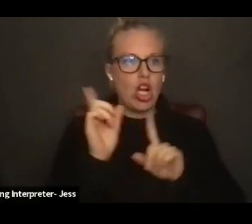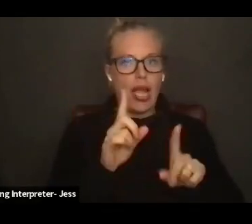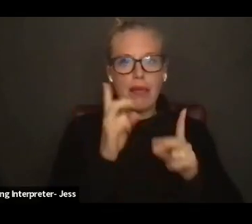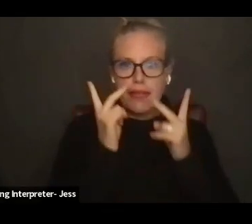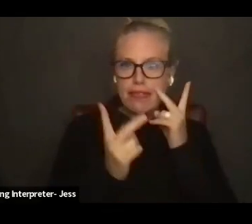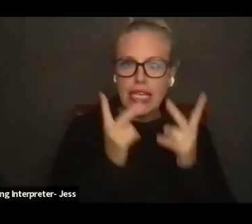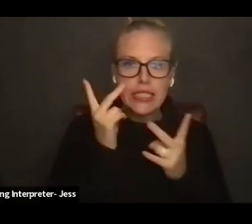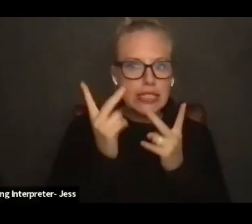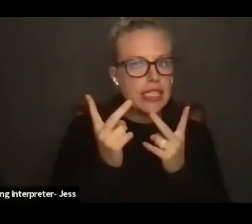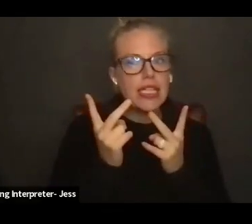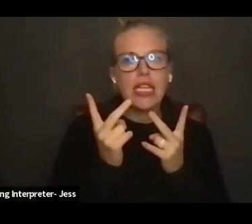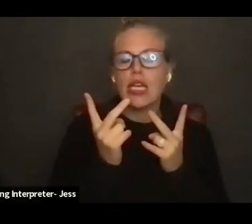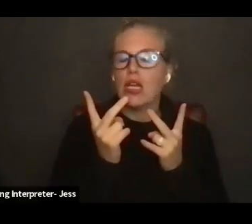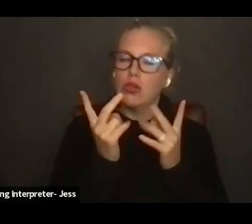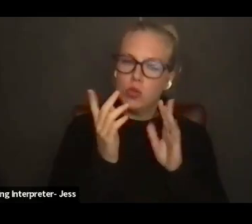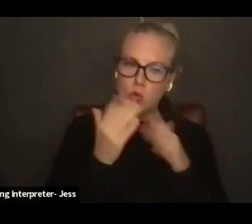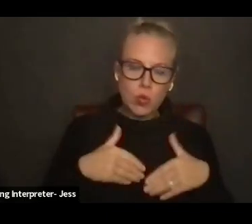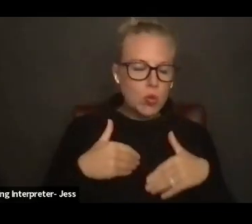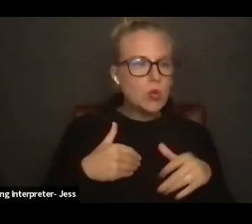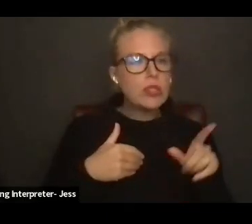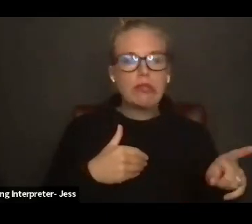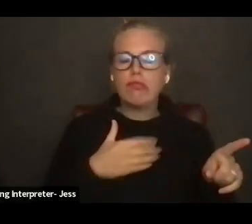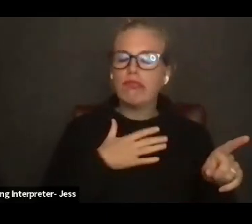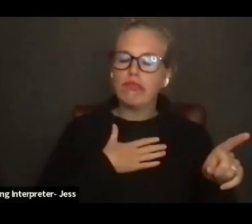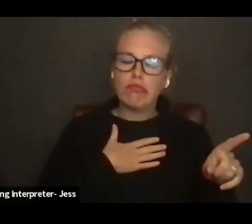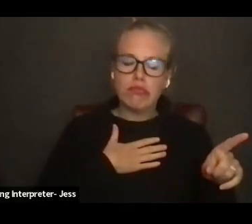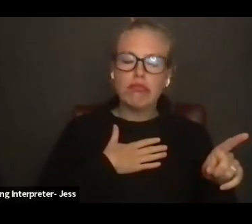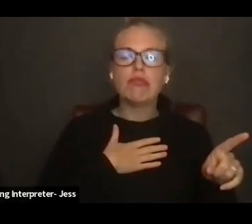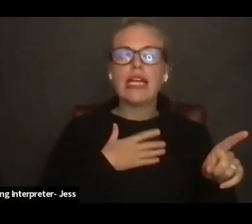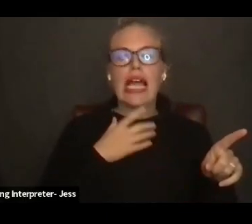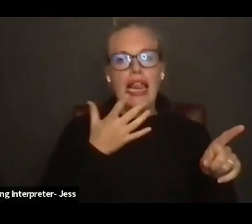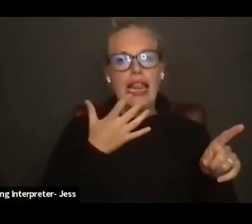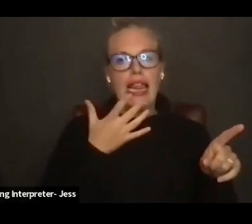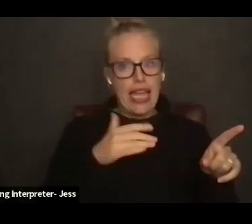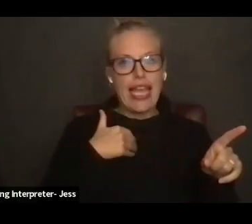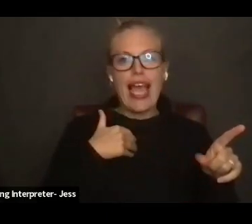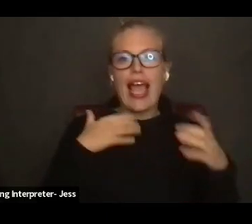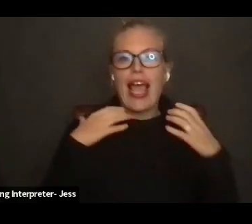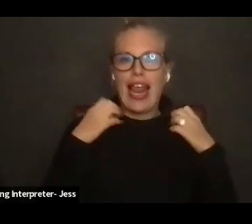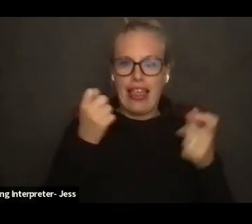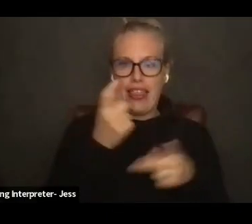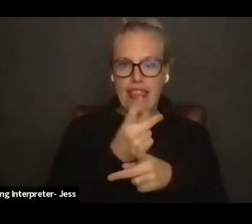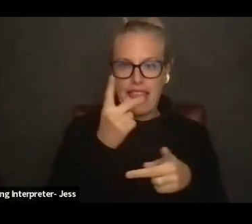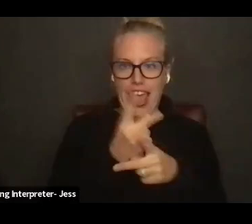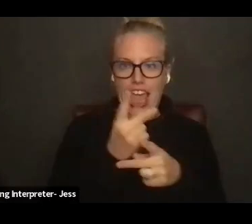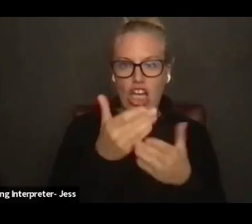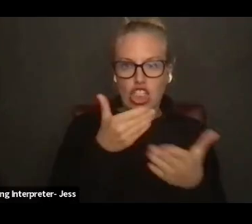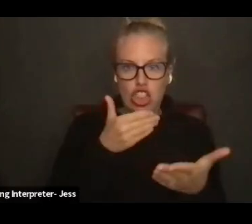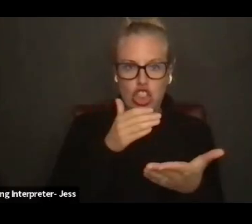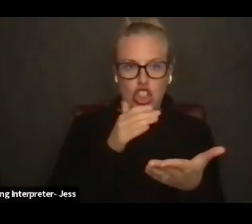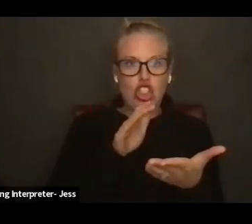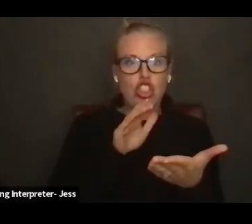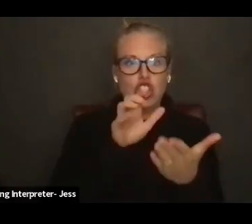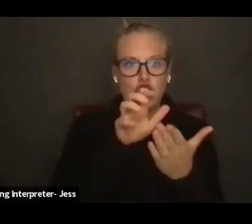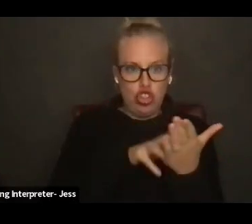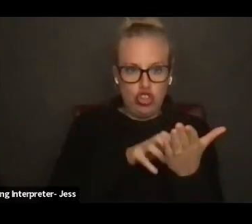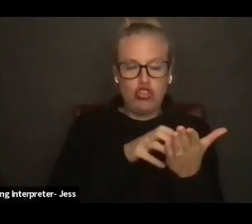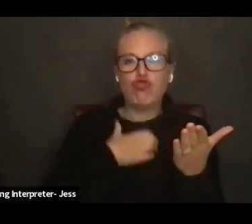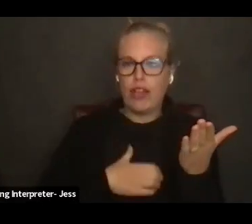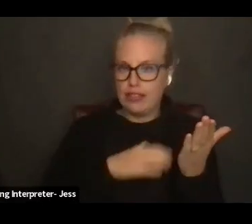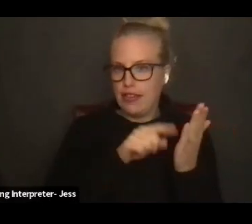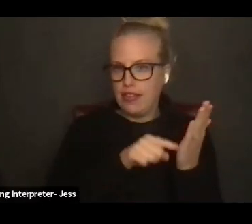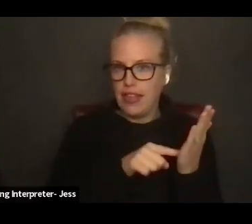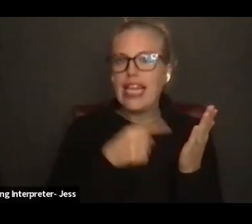see him. Luckily, he had that healthcare directive naming his girlfriend as the